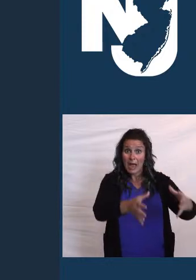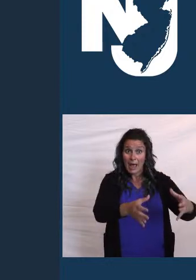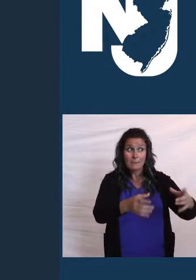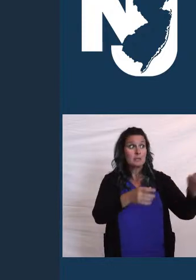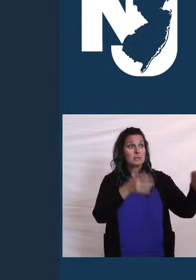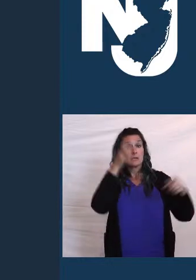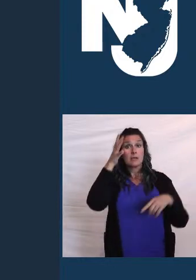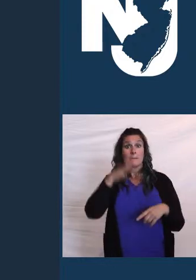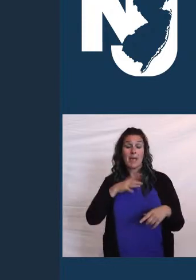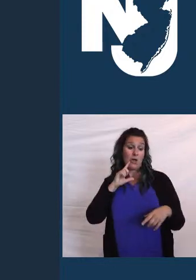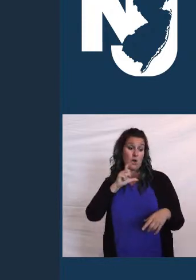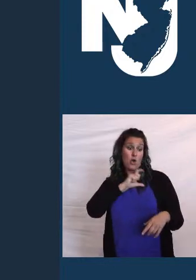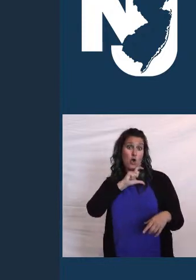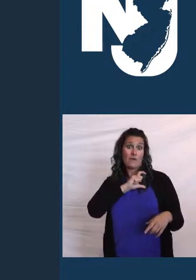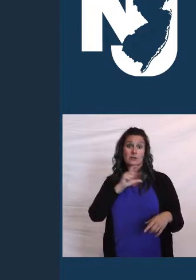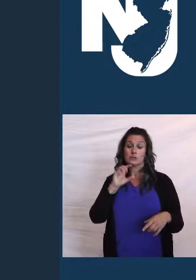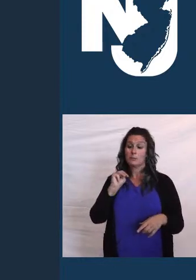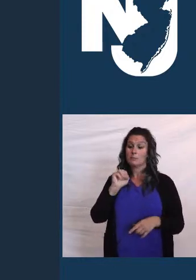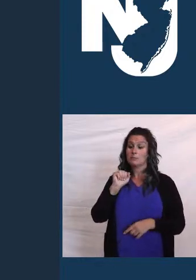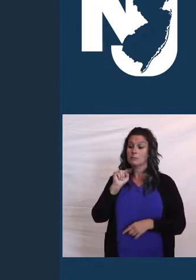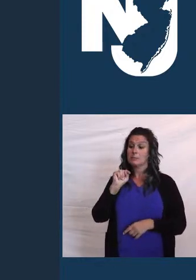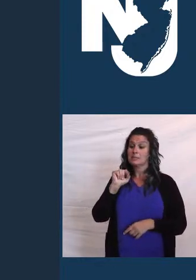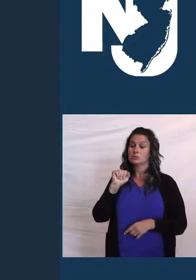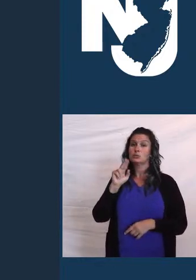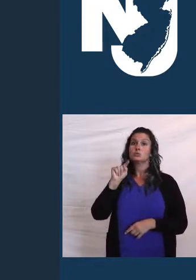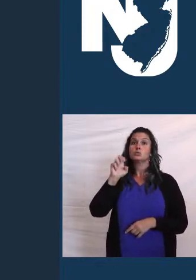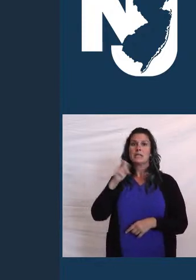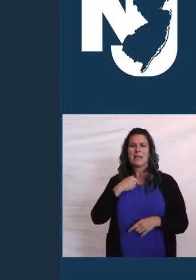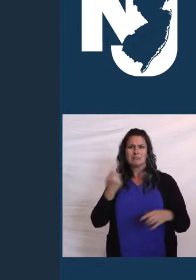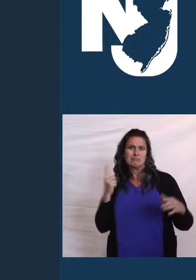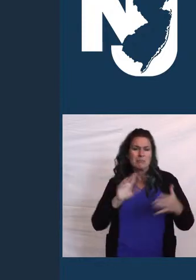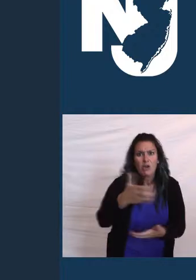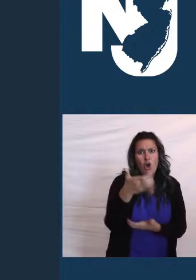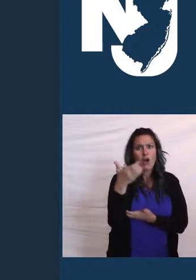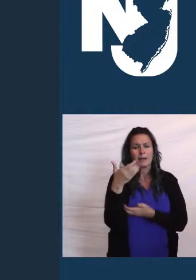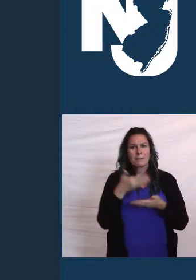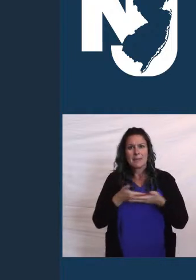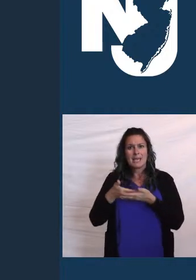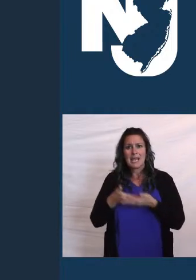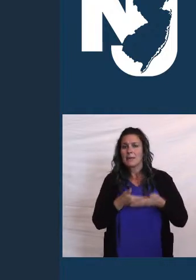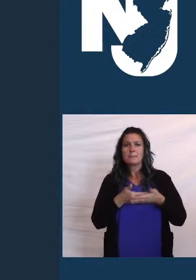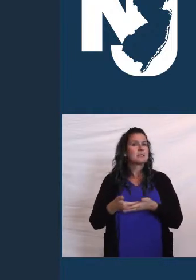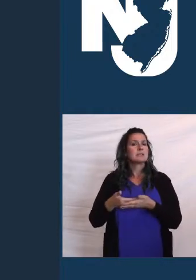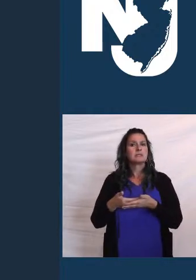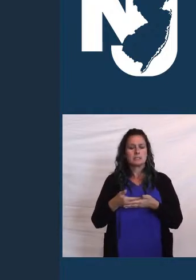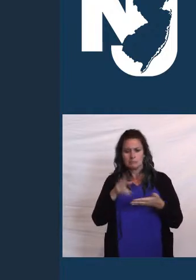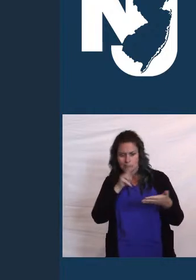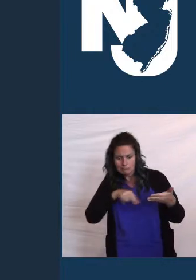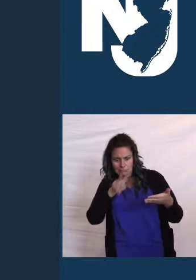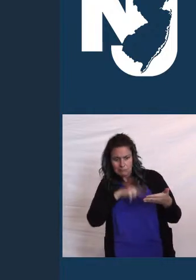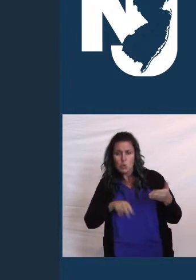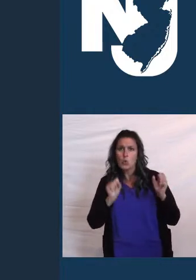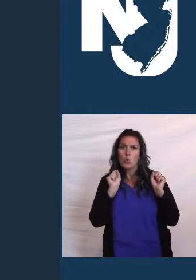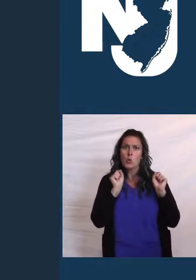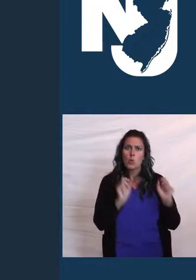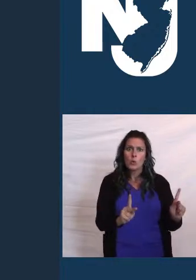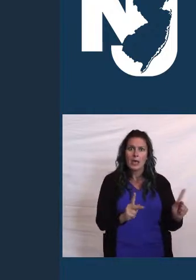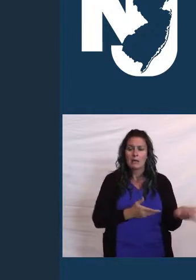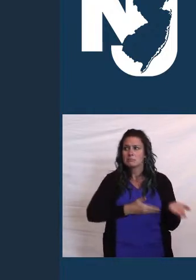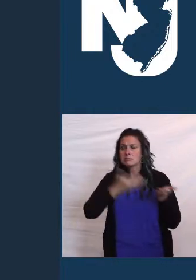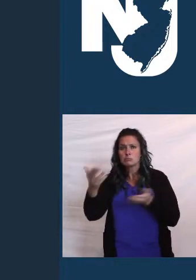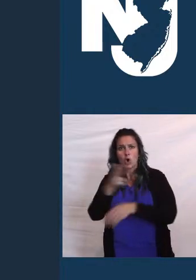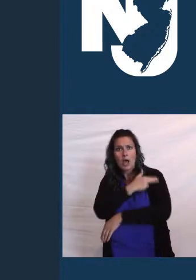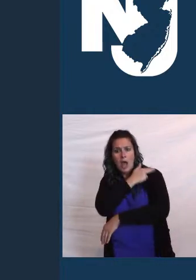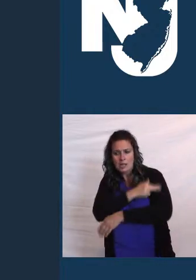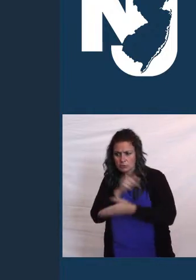into action, Officer Matute caught the child, who was unharmed and checked out at Jersey City Medical Center